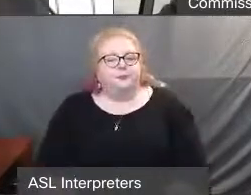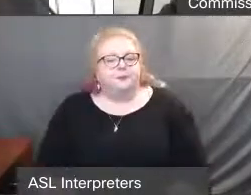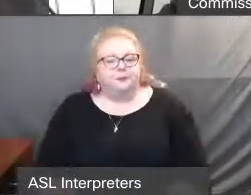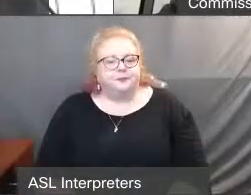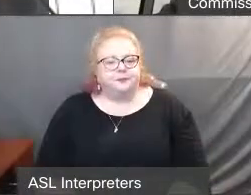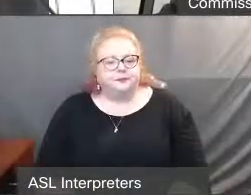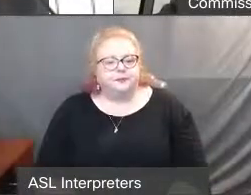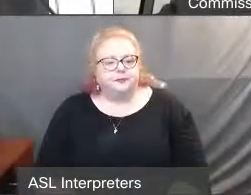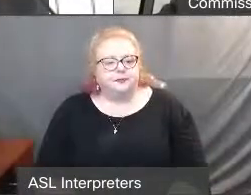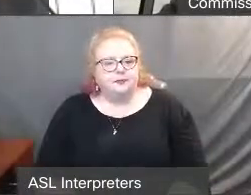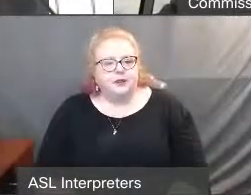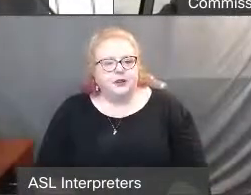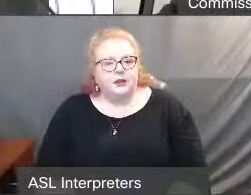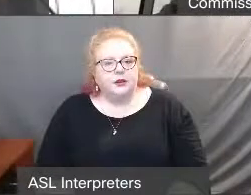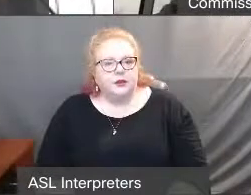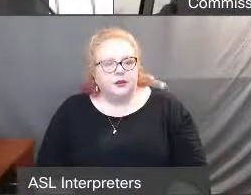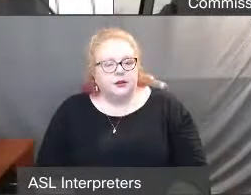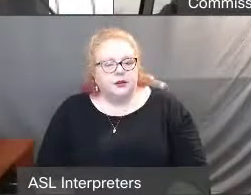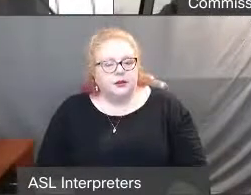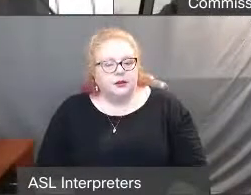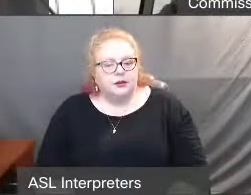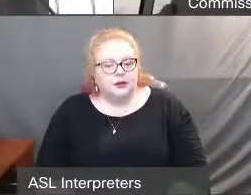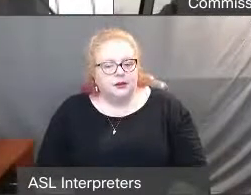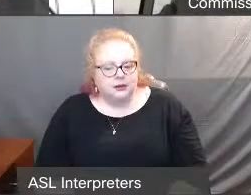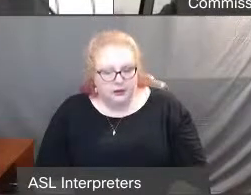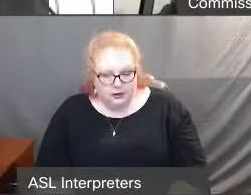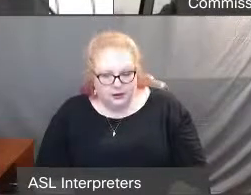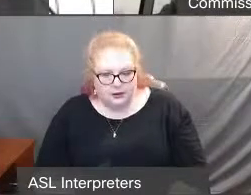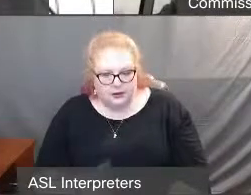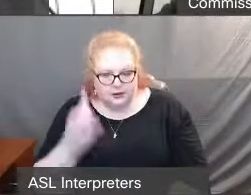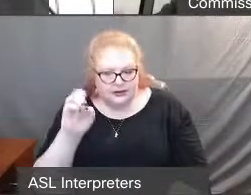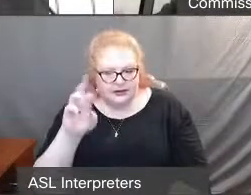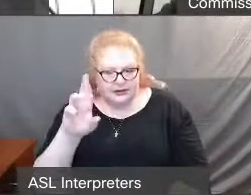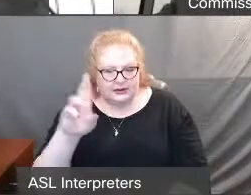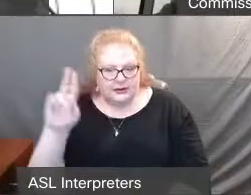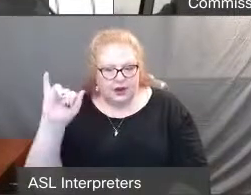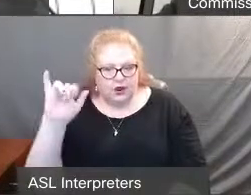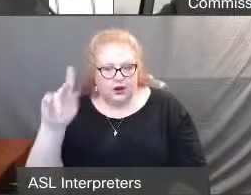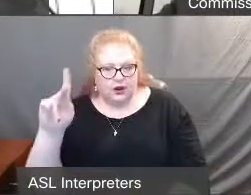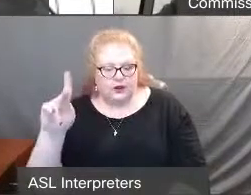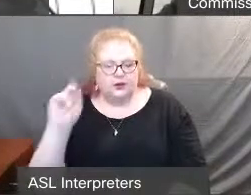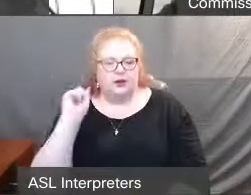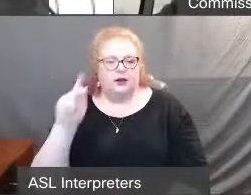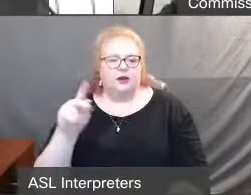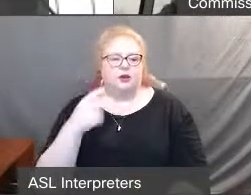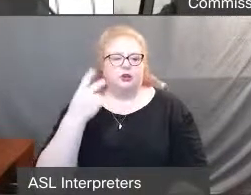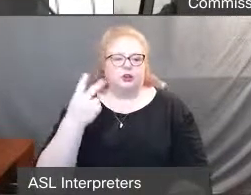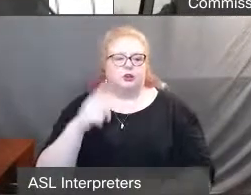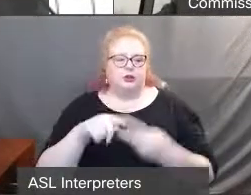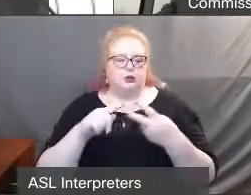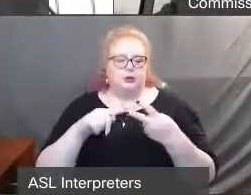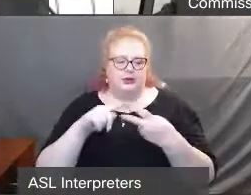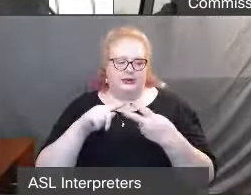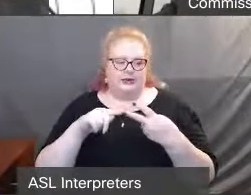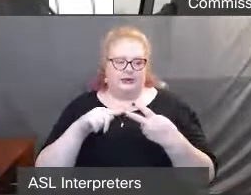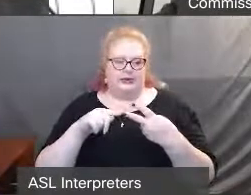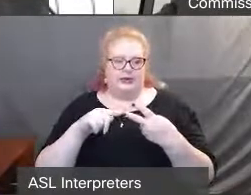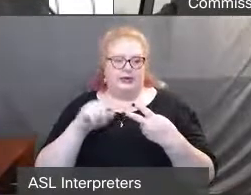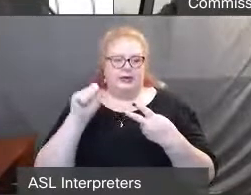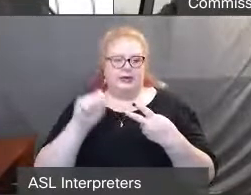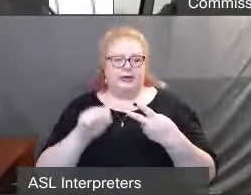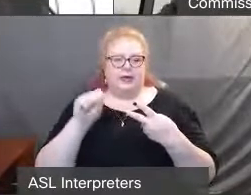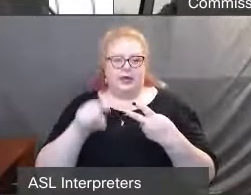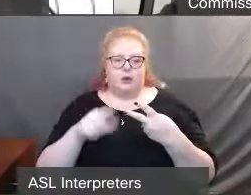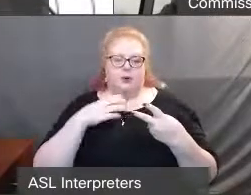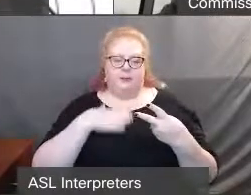Hey, I have a question, Commissioner. Okay. Go ahead, Derek. Okay. Two things. Can you speak